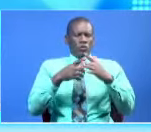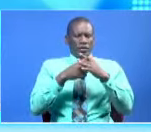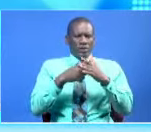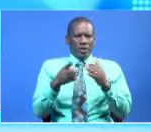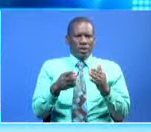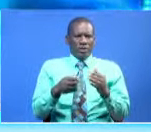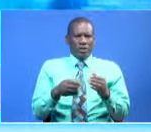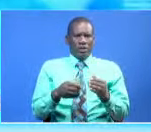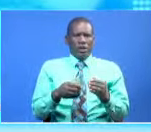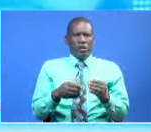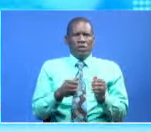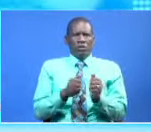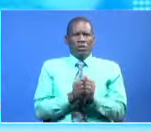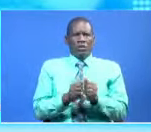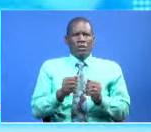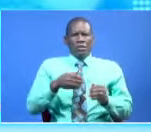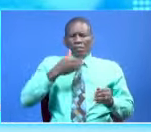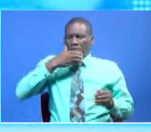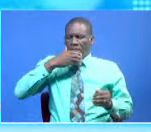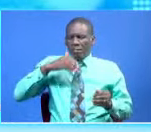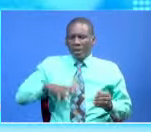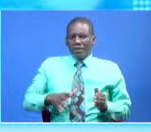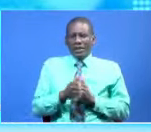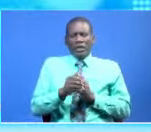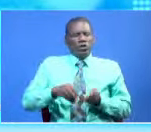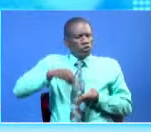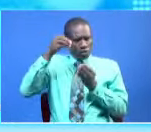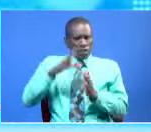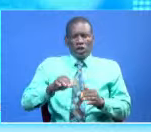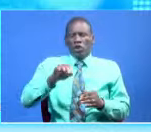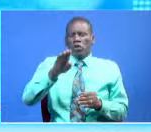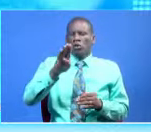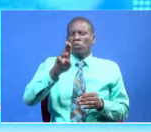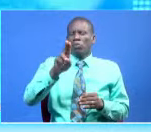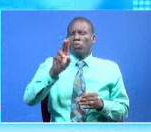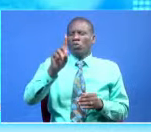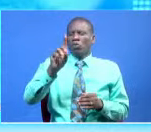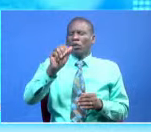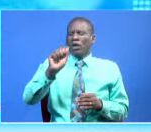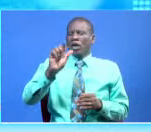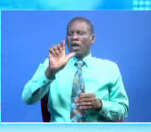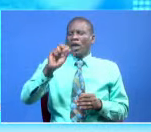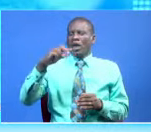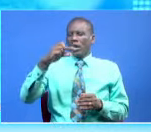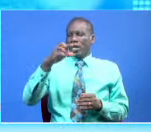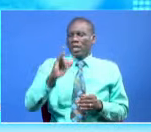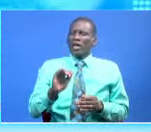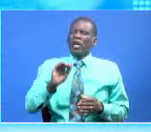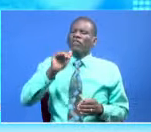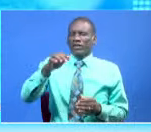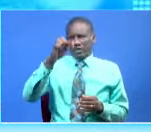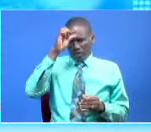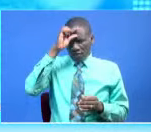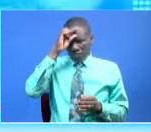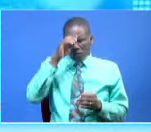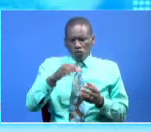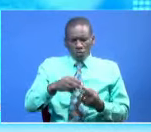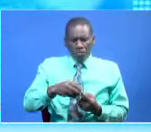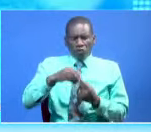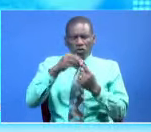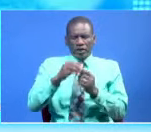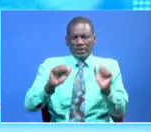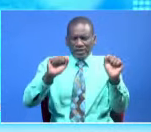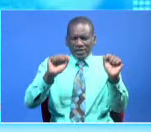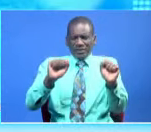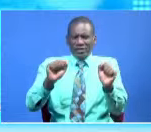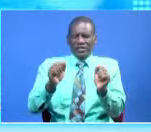Student parents and leaders from Budalangi in Busia County have called on the government to prioritize the safety of children ahead of the reopening